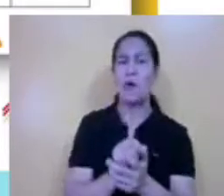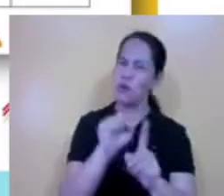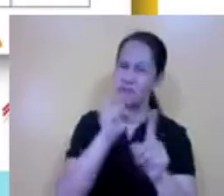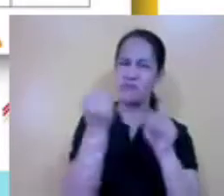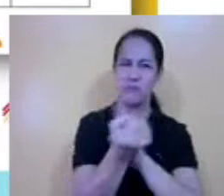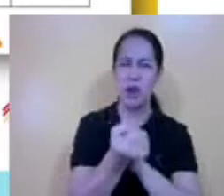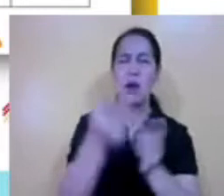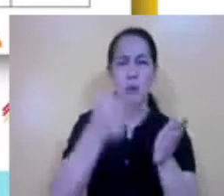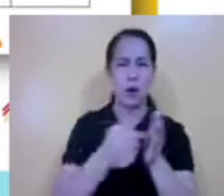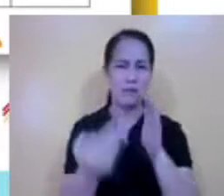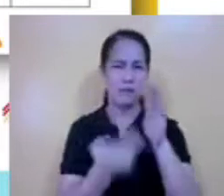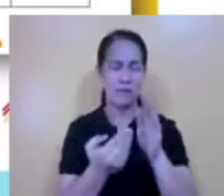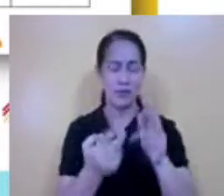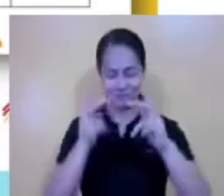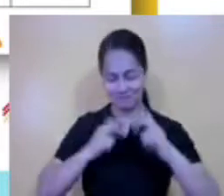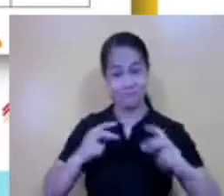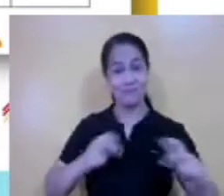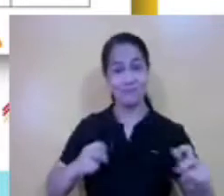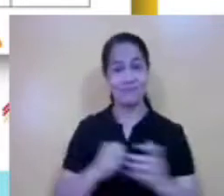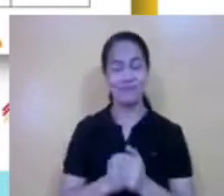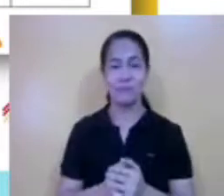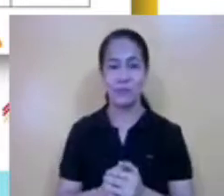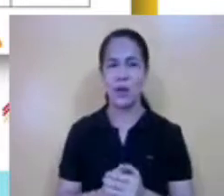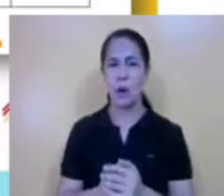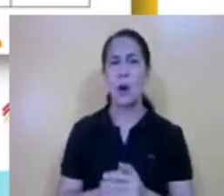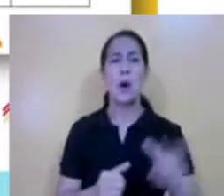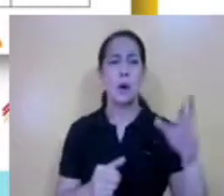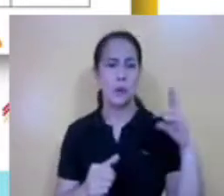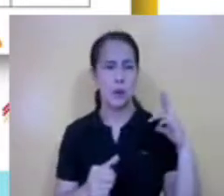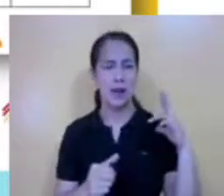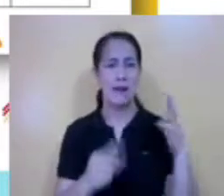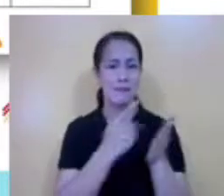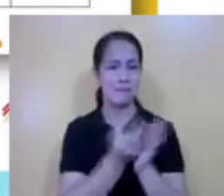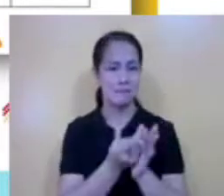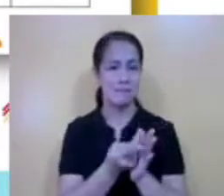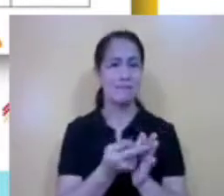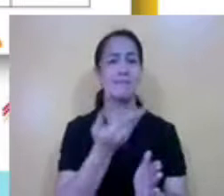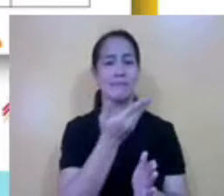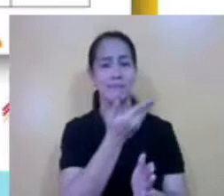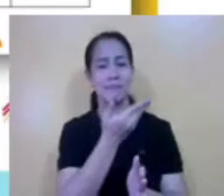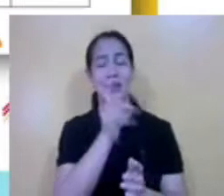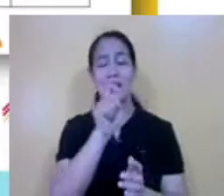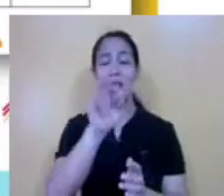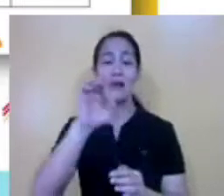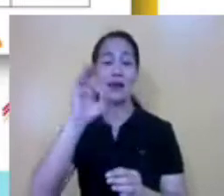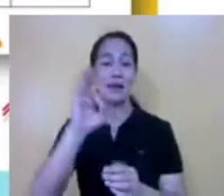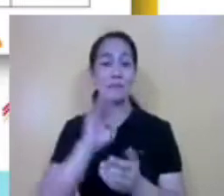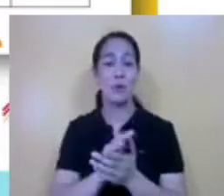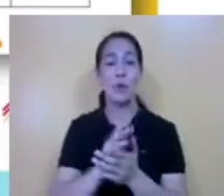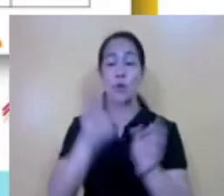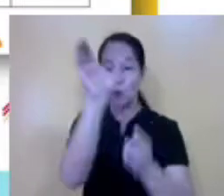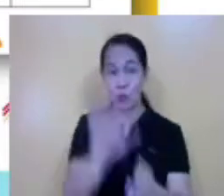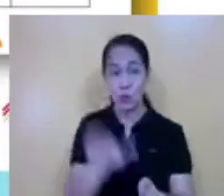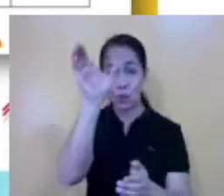your reflections. At the rightmost part of your screen, you will see there the Trf rubric. Again, this will be used